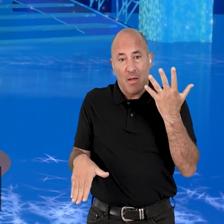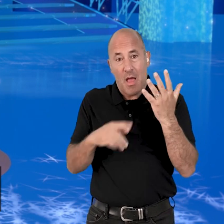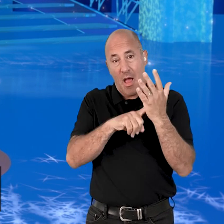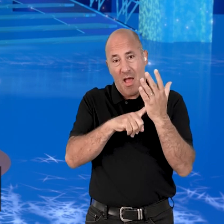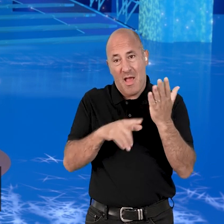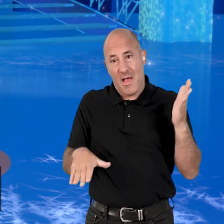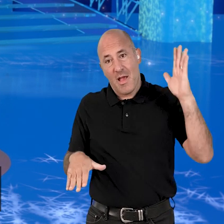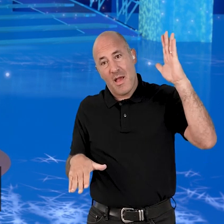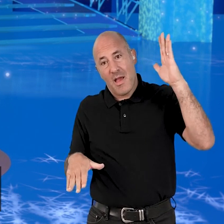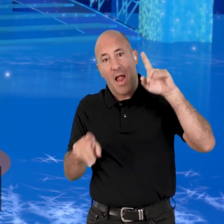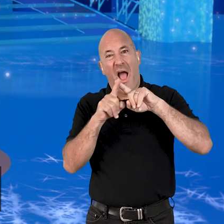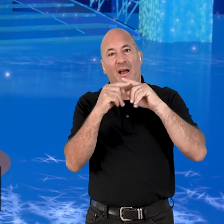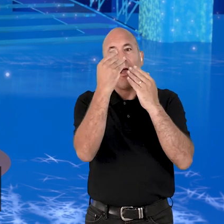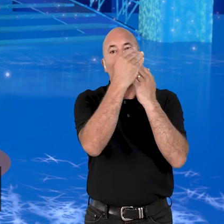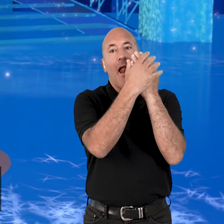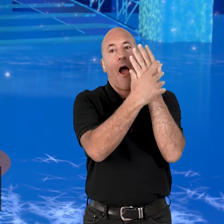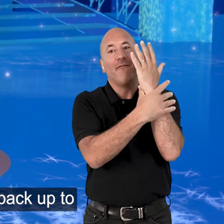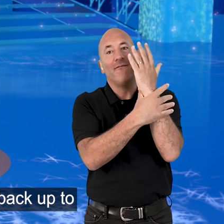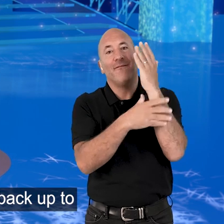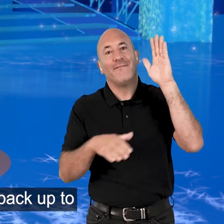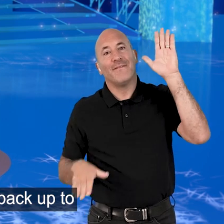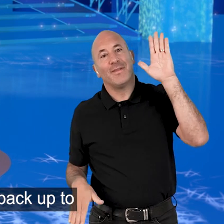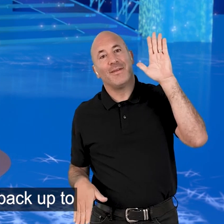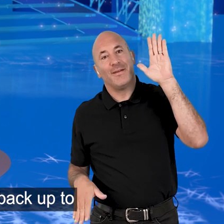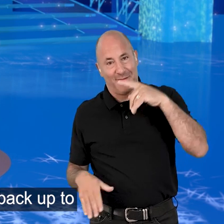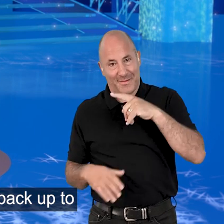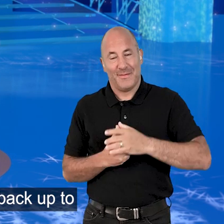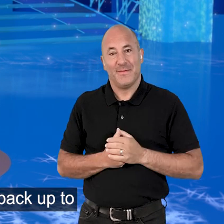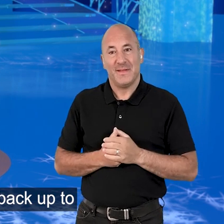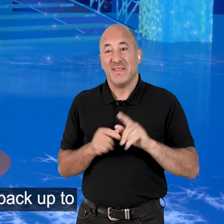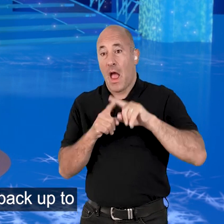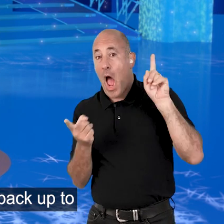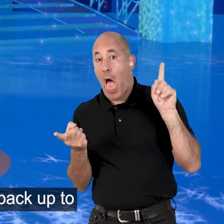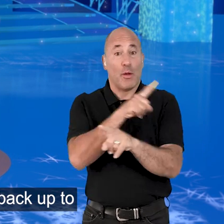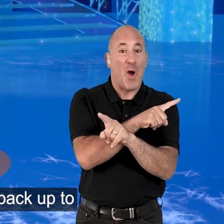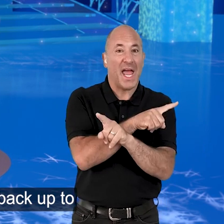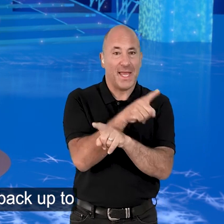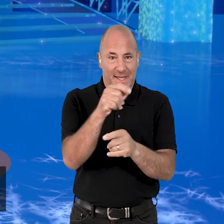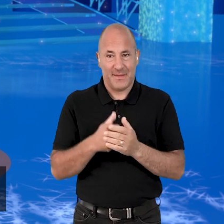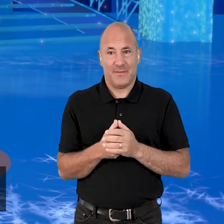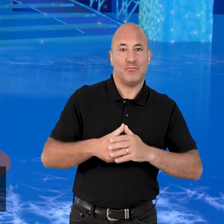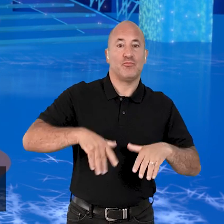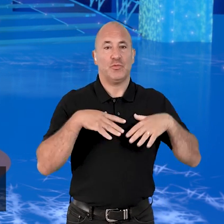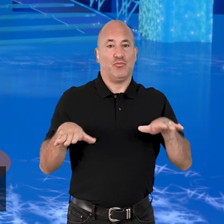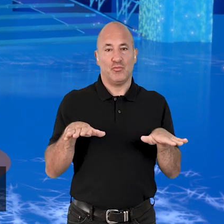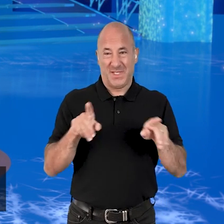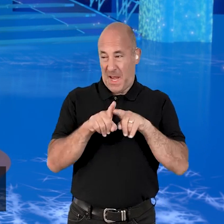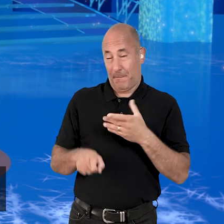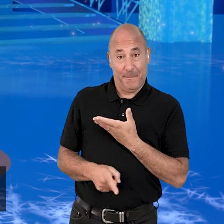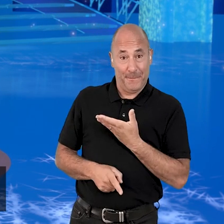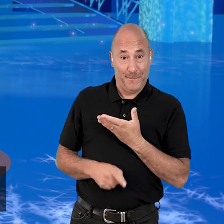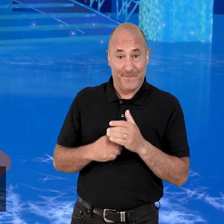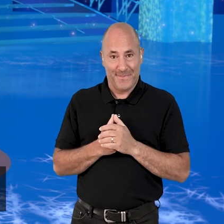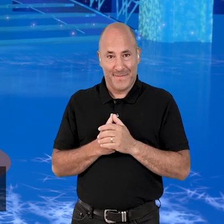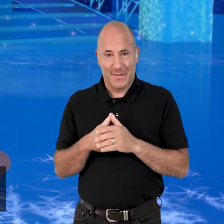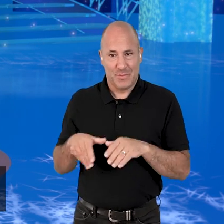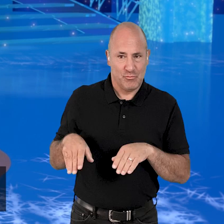with your other hand, making a gloved hand. Then turning the other way, come back up to stand, turn your